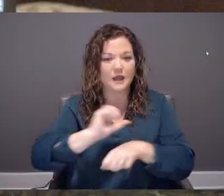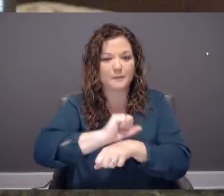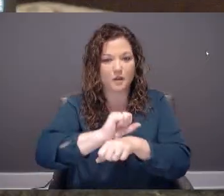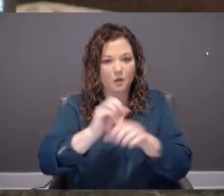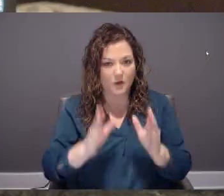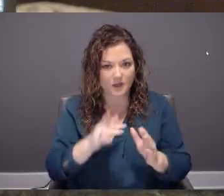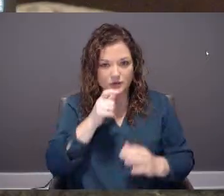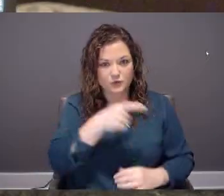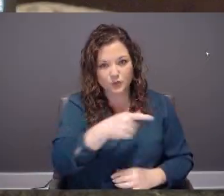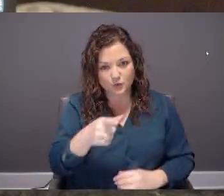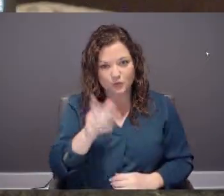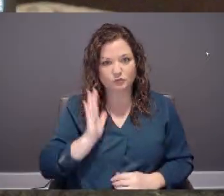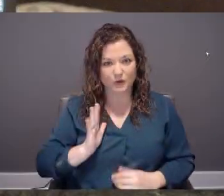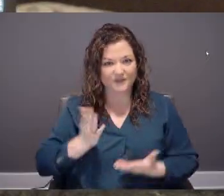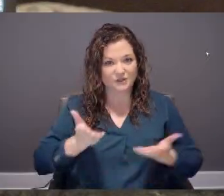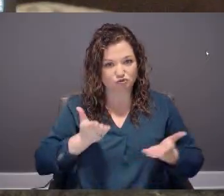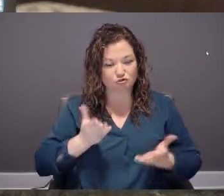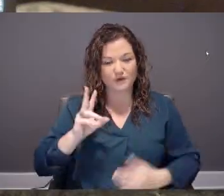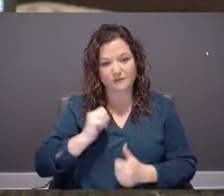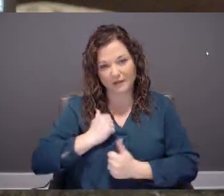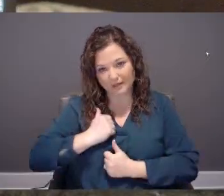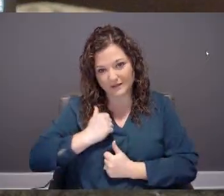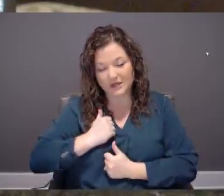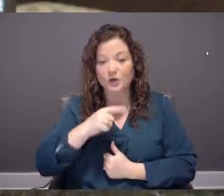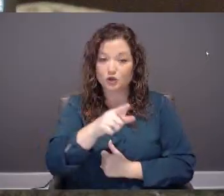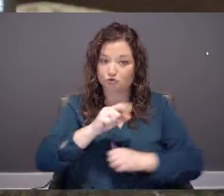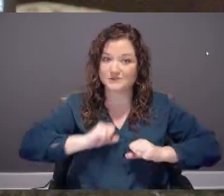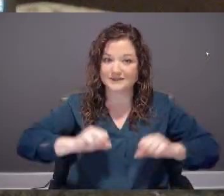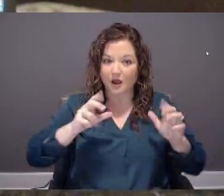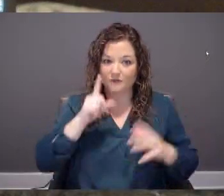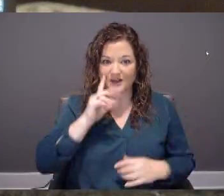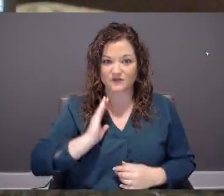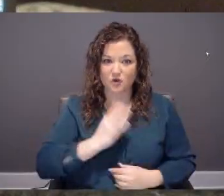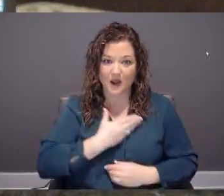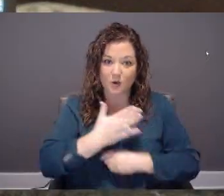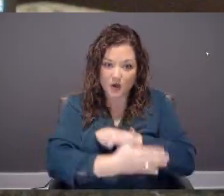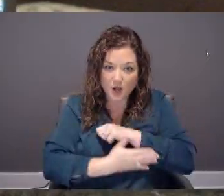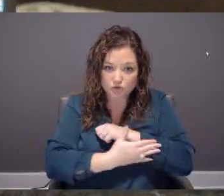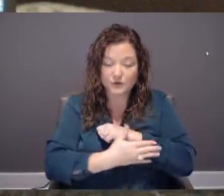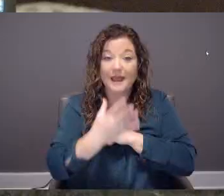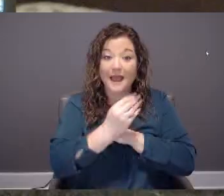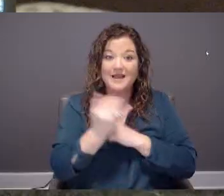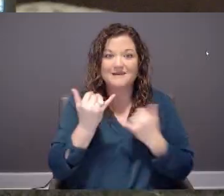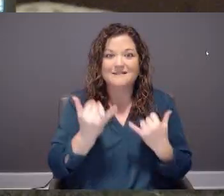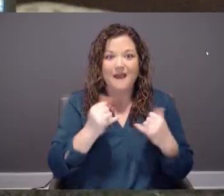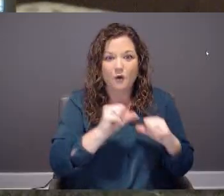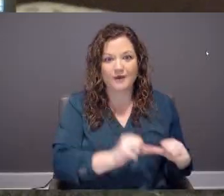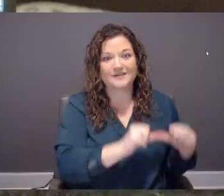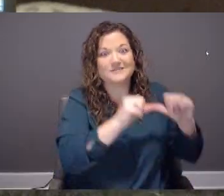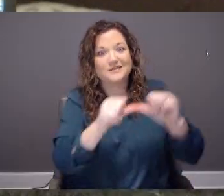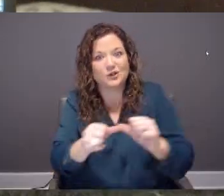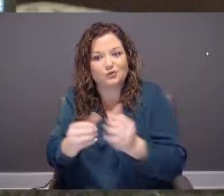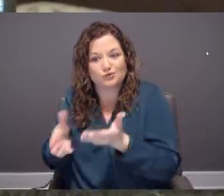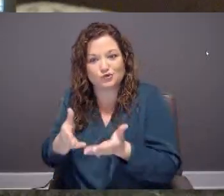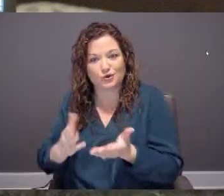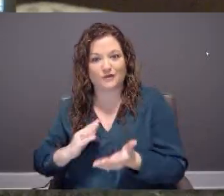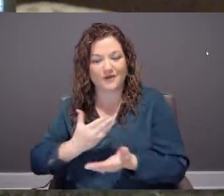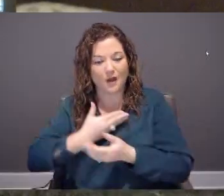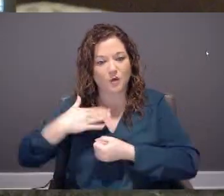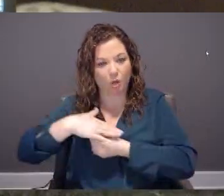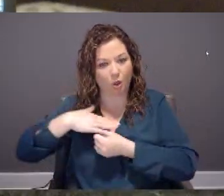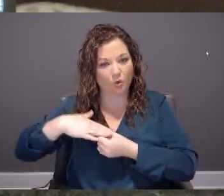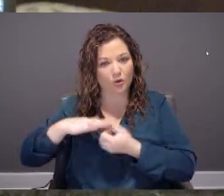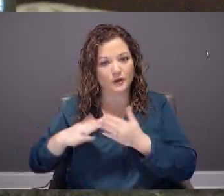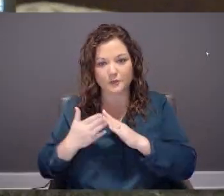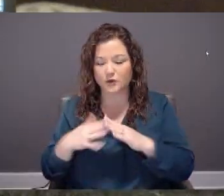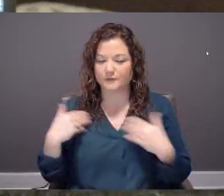Your sacrifice, not only to our nation, but has now continued in your service to our community. So we're so grateful